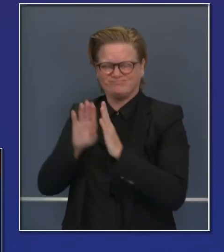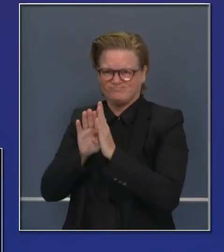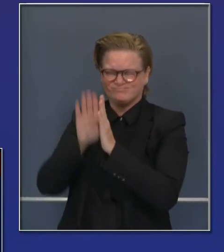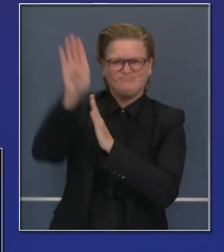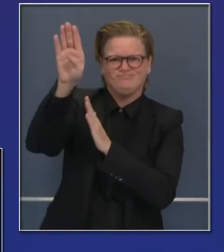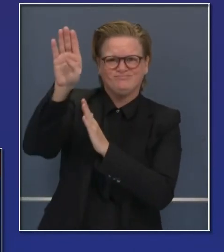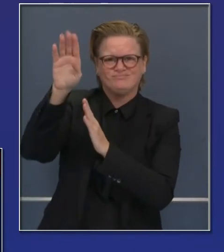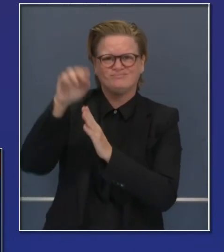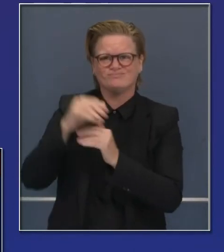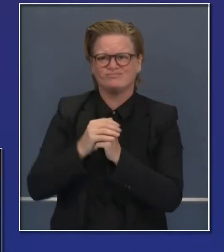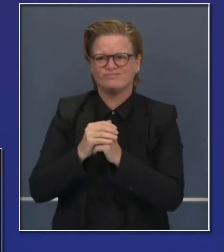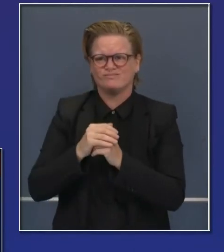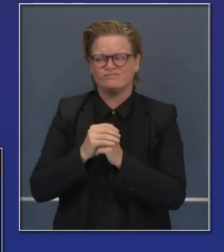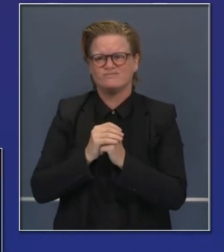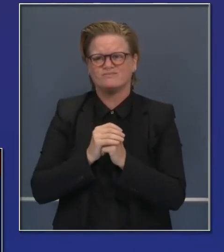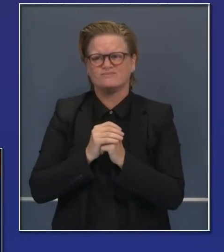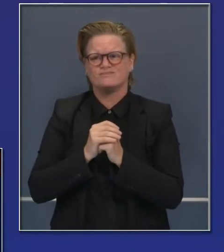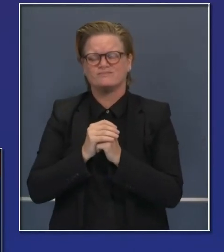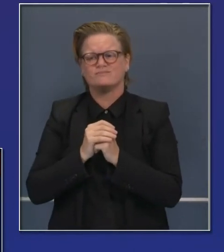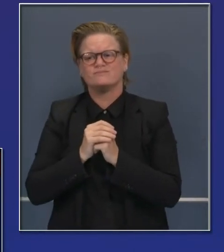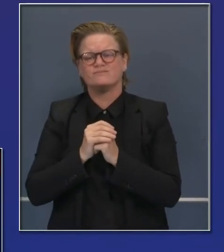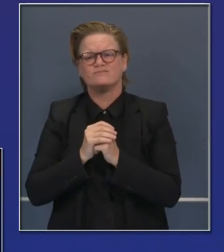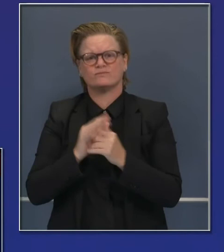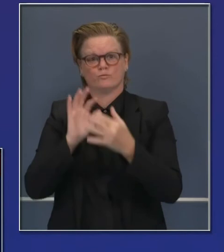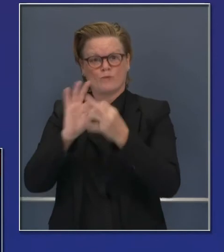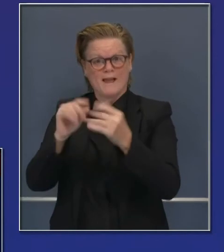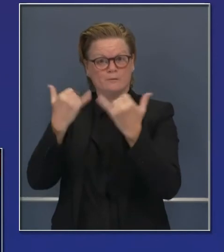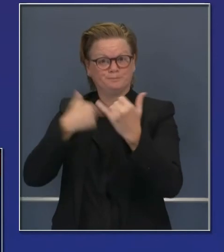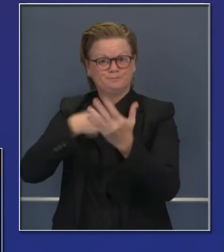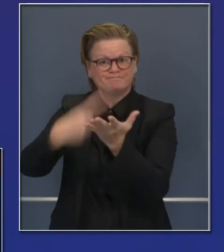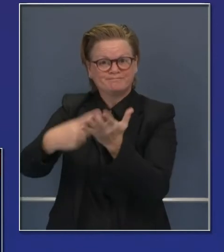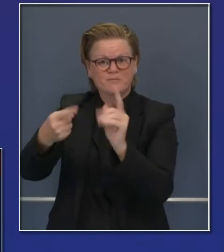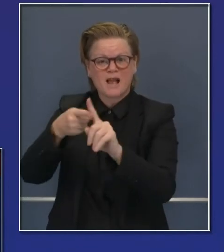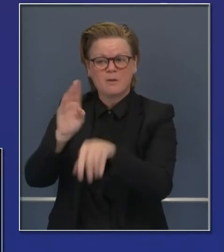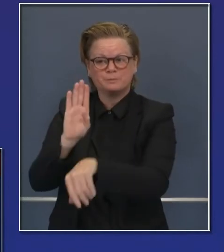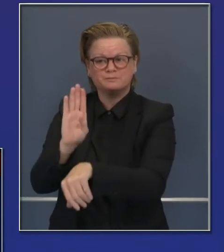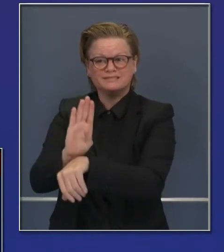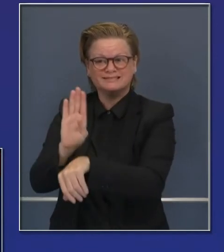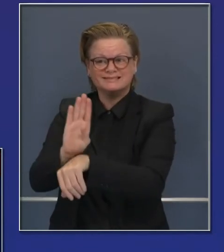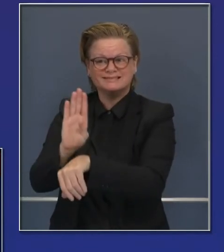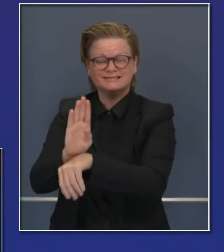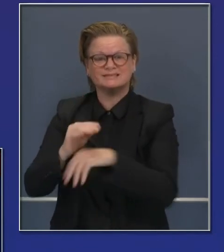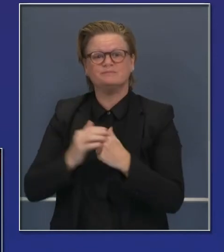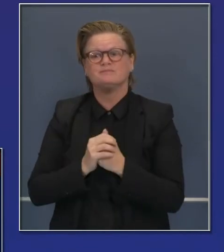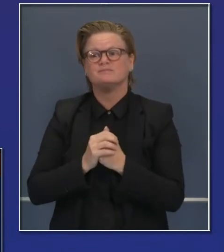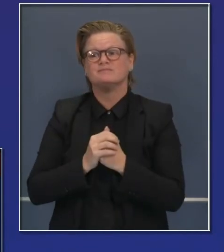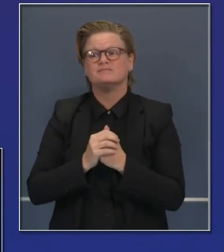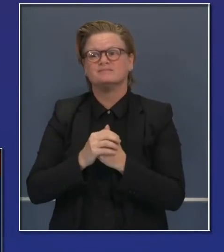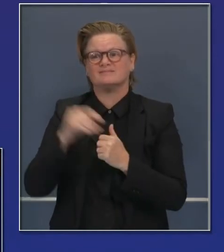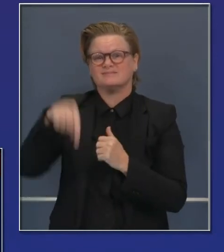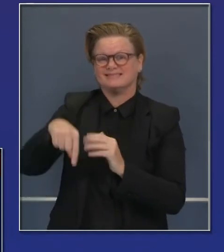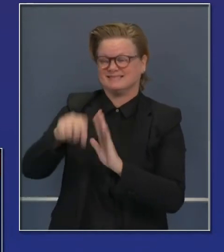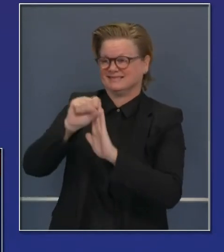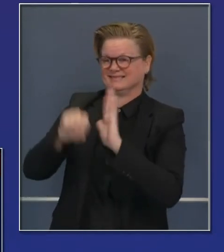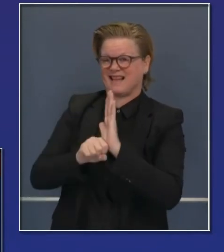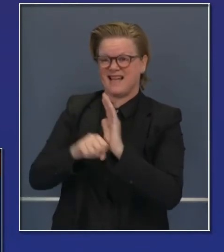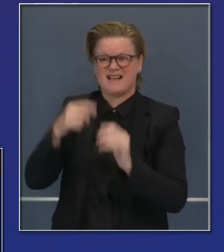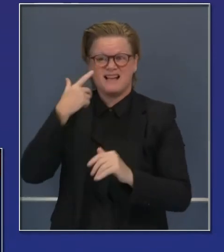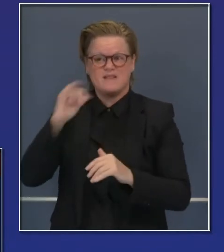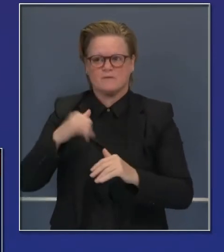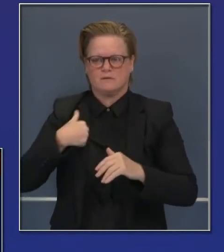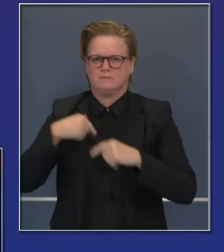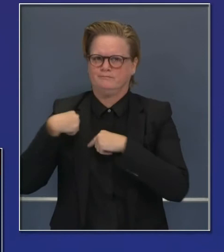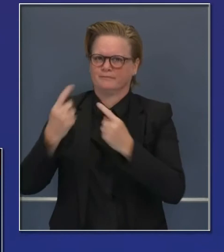reminded many of you on Monday that this state has been active in providing supports and relief for